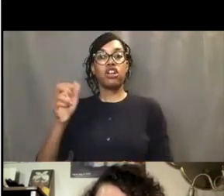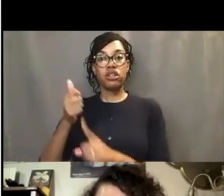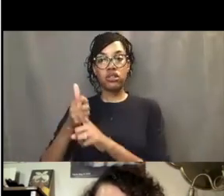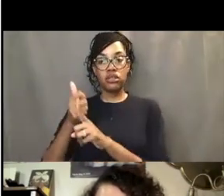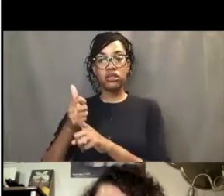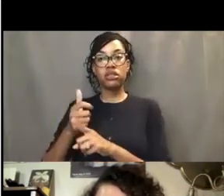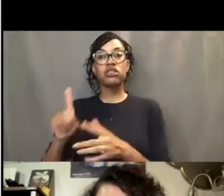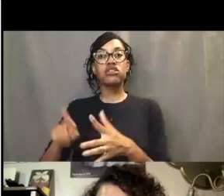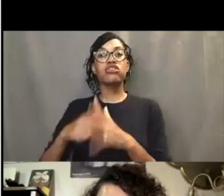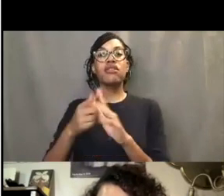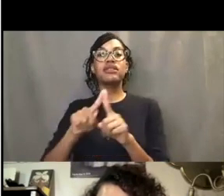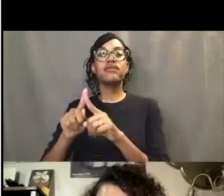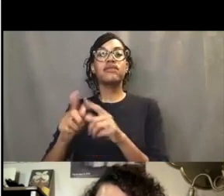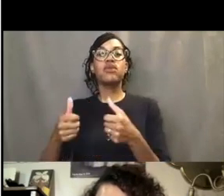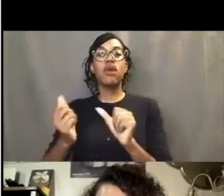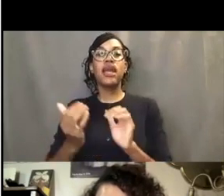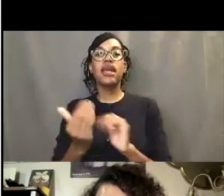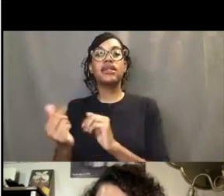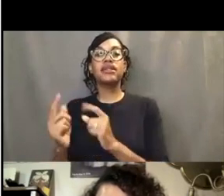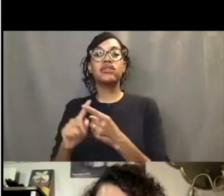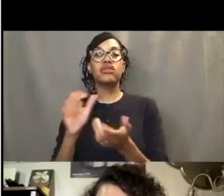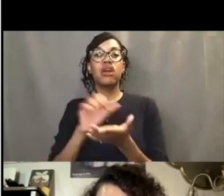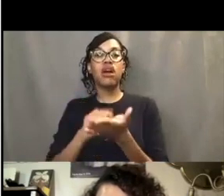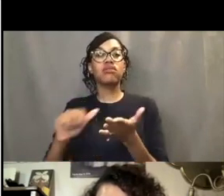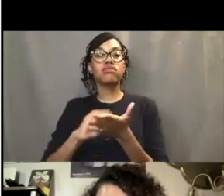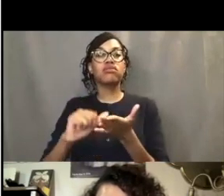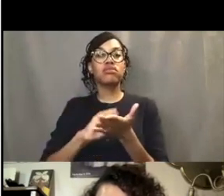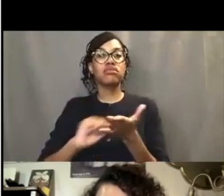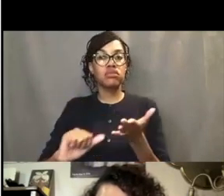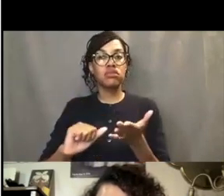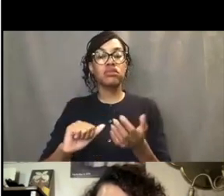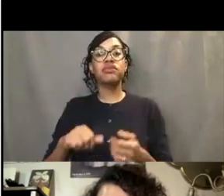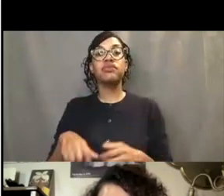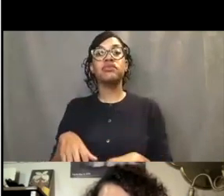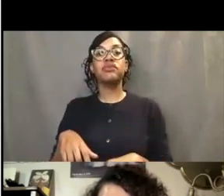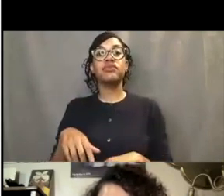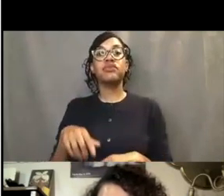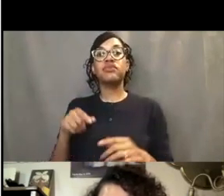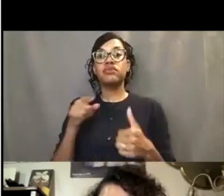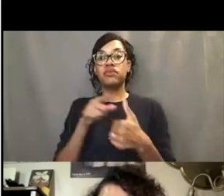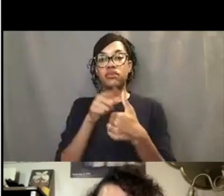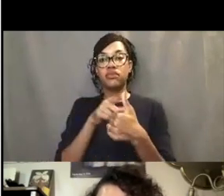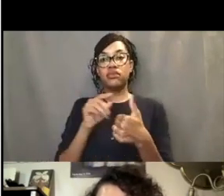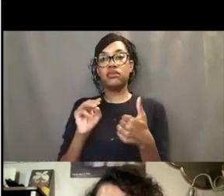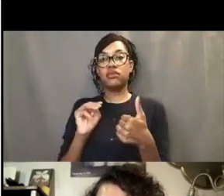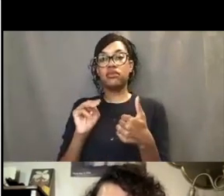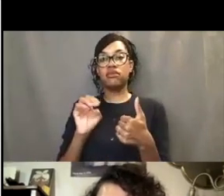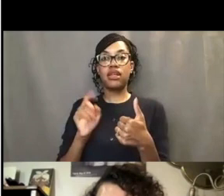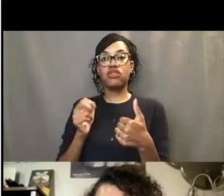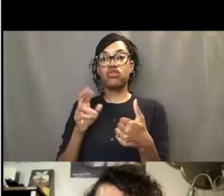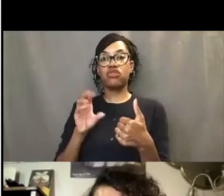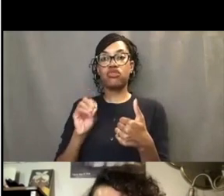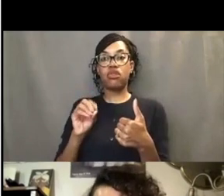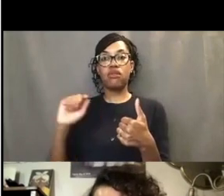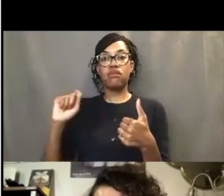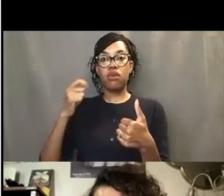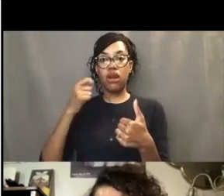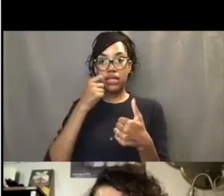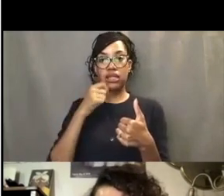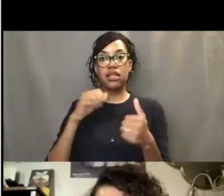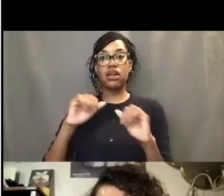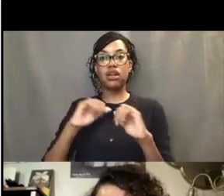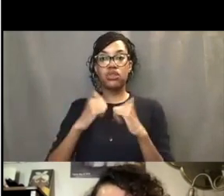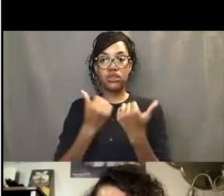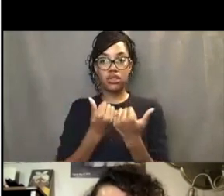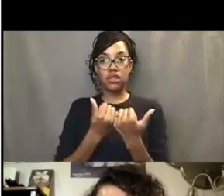Commerce. This attempt was pushed by Republicans and even some Democrats. This effort was called the Opportunity Schools